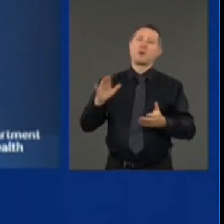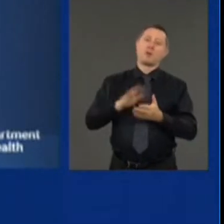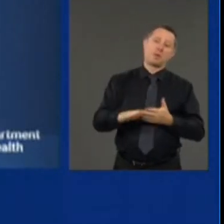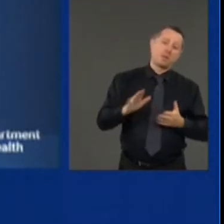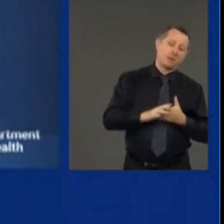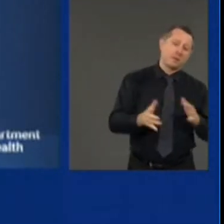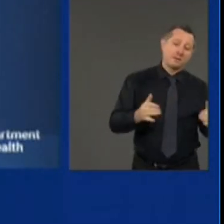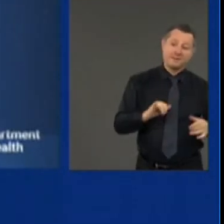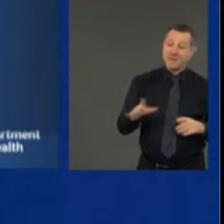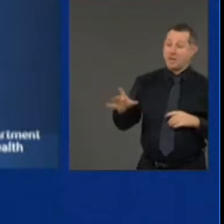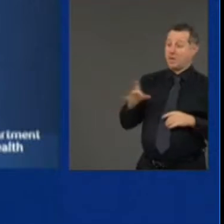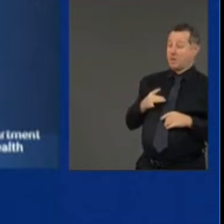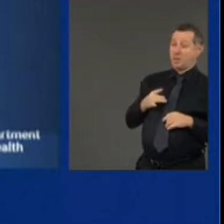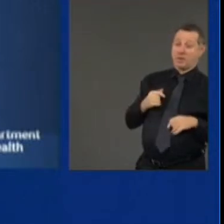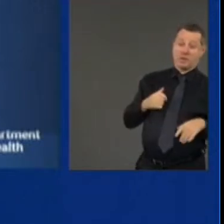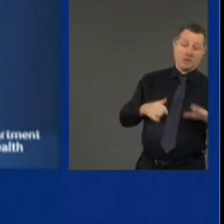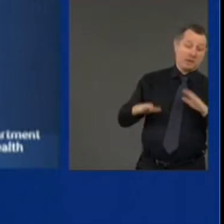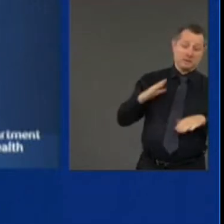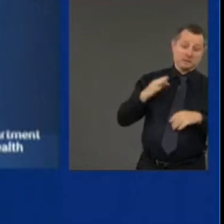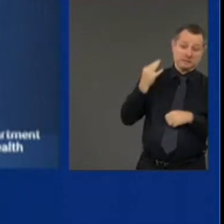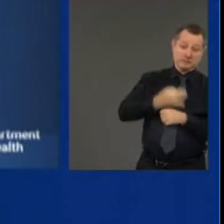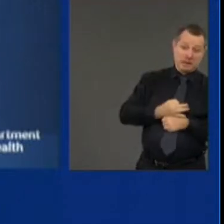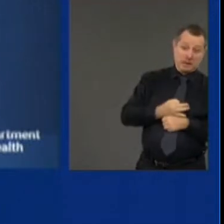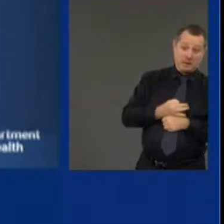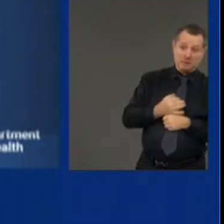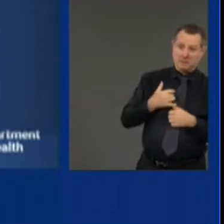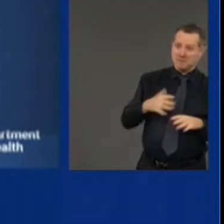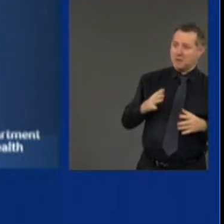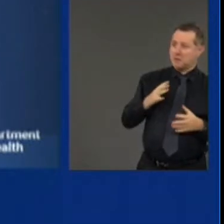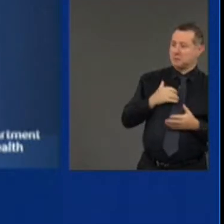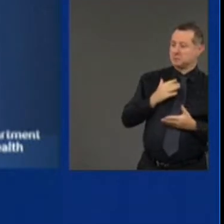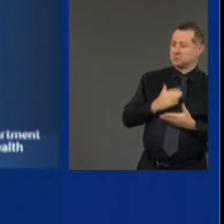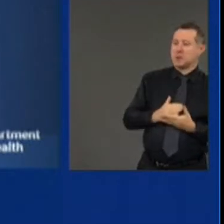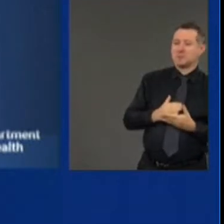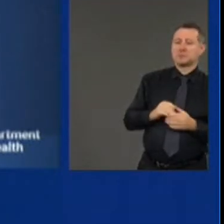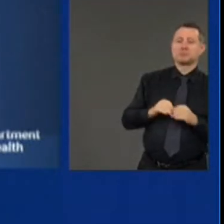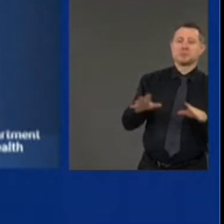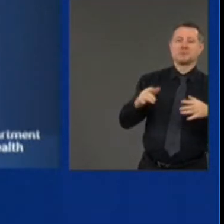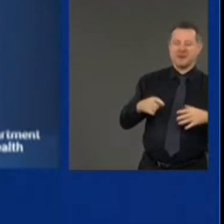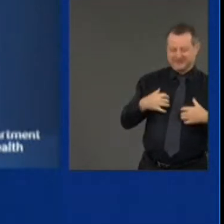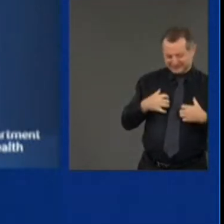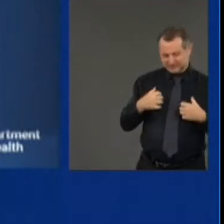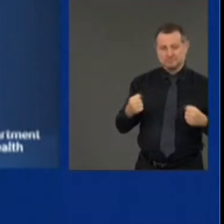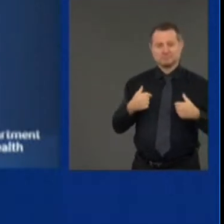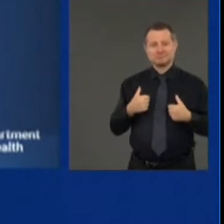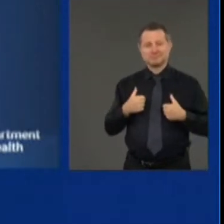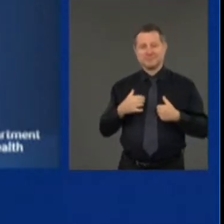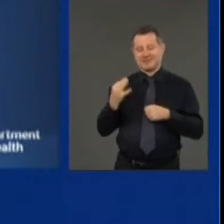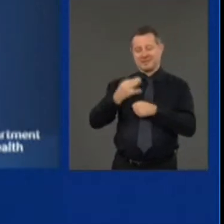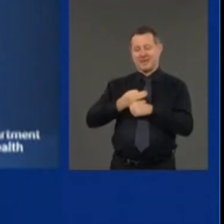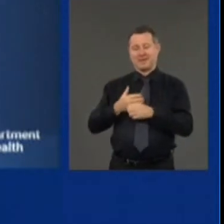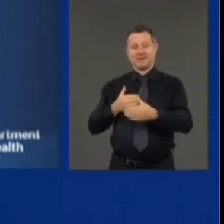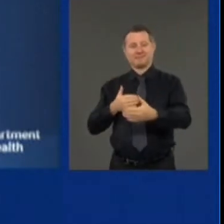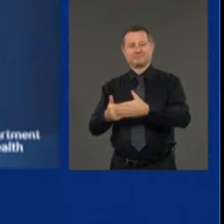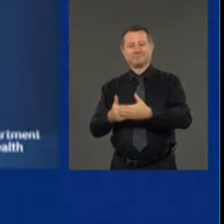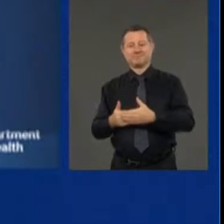on. Now, one may say, well, what about those who did not stay 9 days? So let me address that as